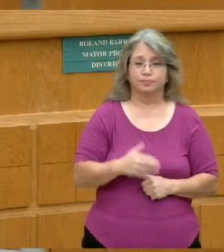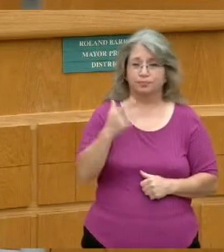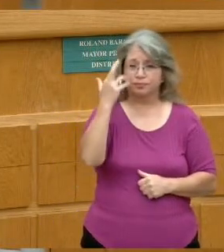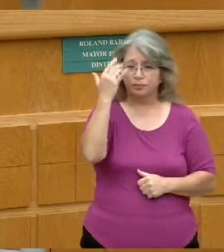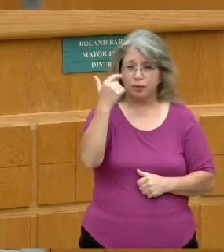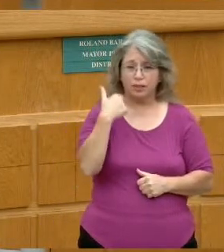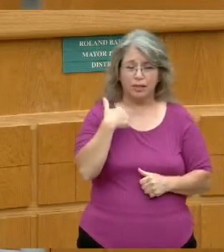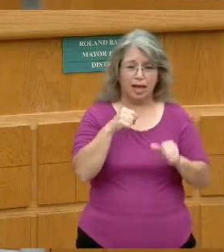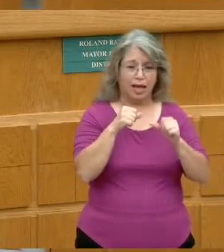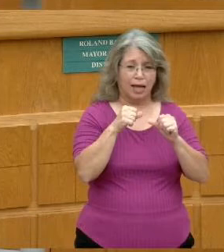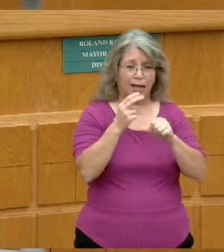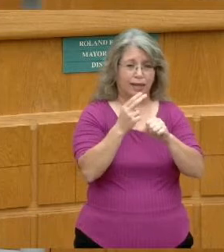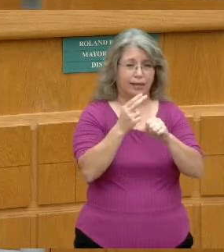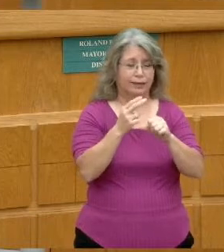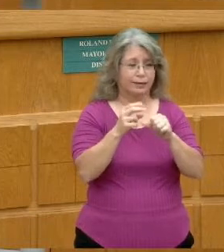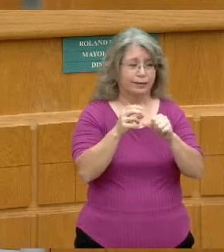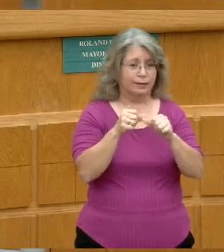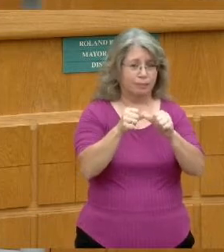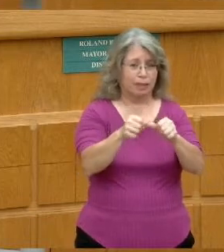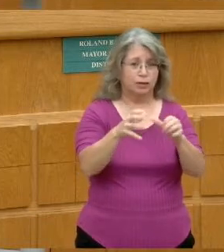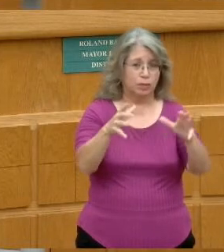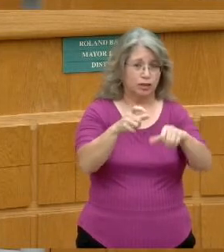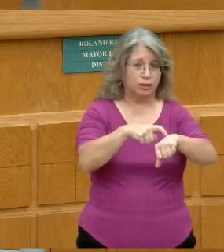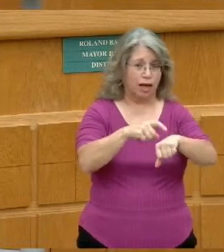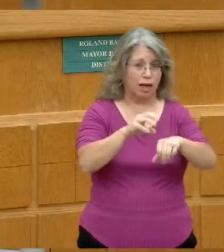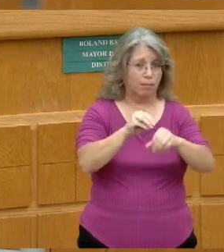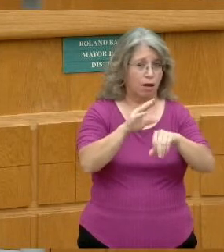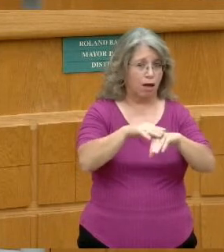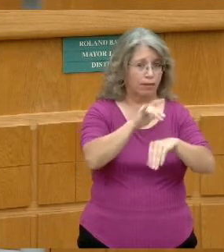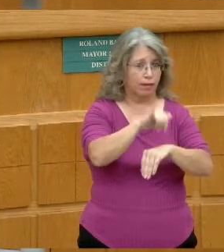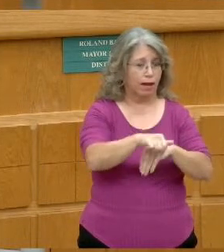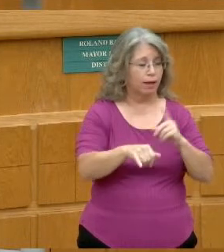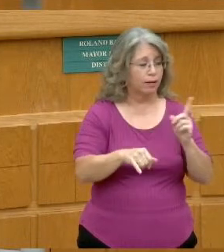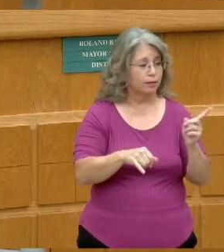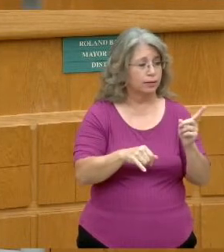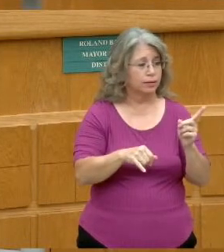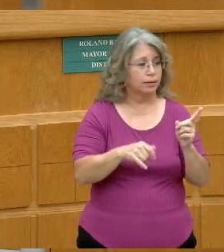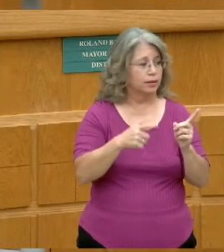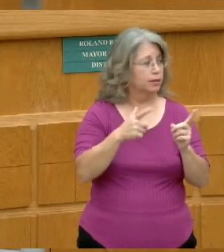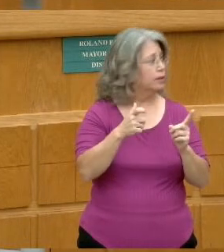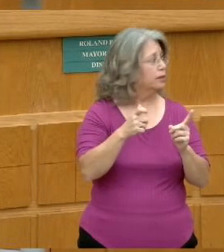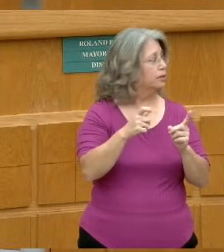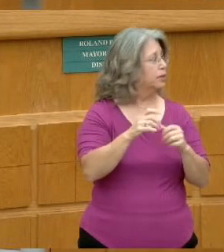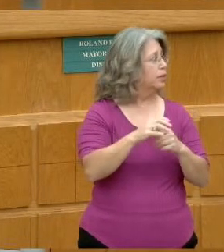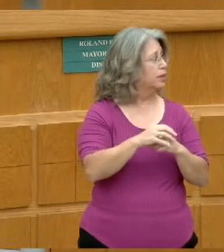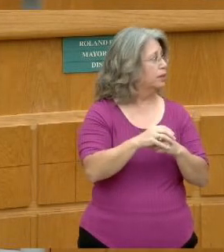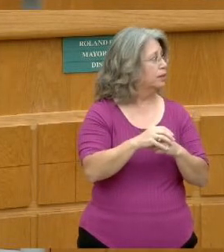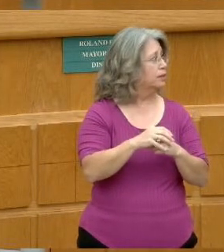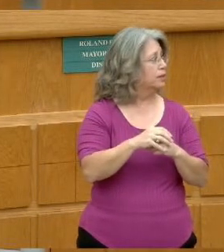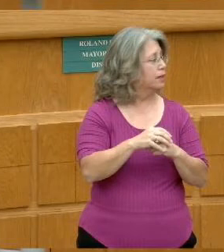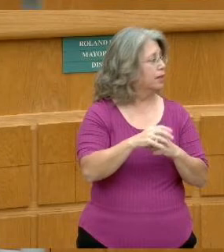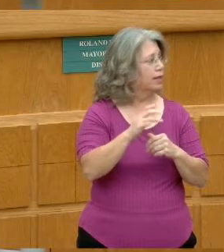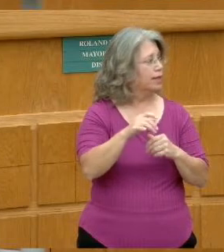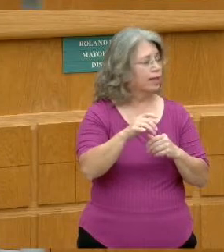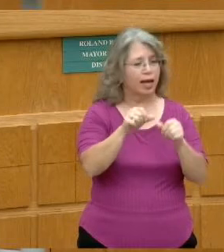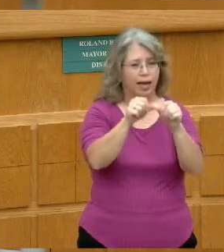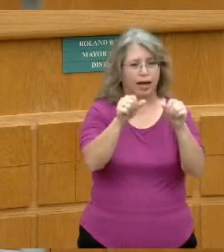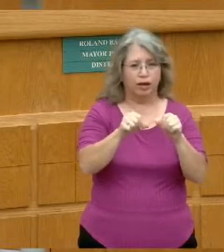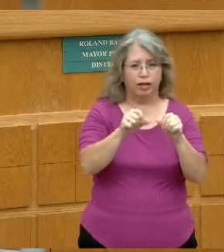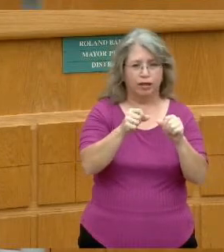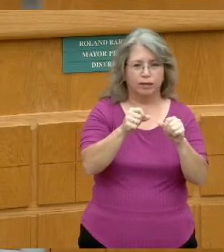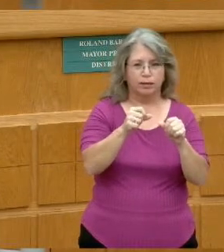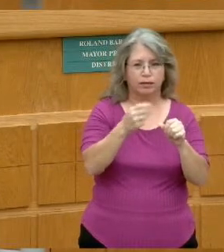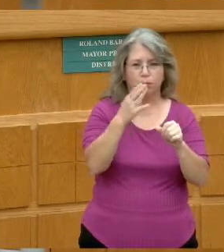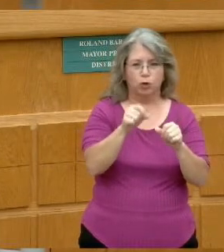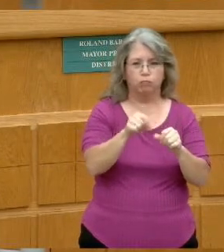on that slide is that right here is where that trough in the amount of encounters is. And what you're seeing here is the number